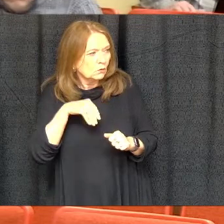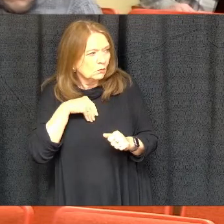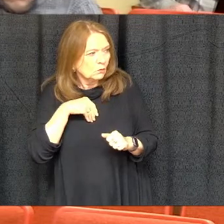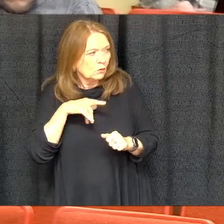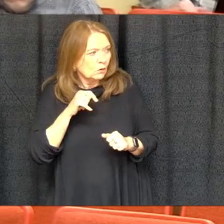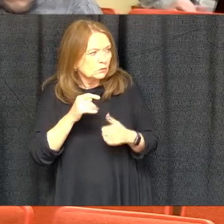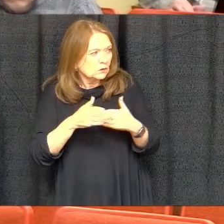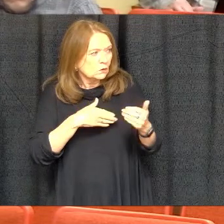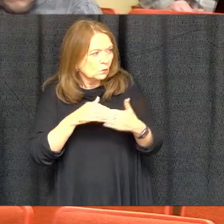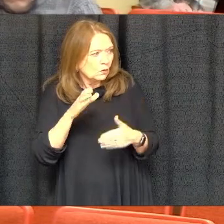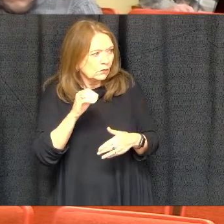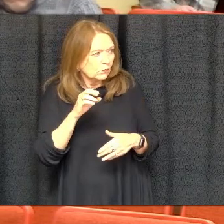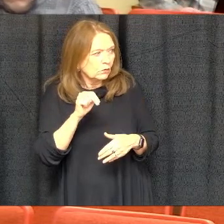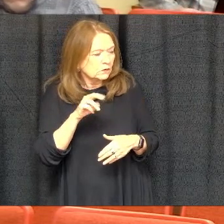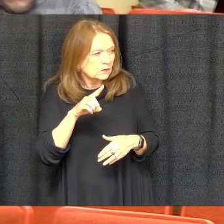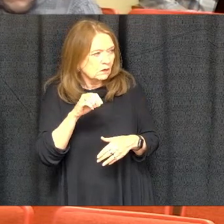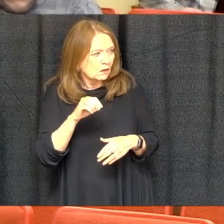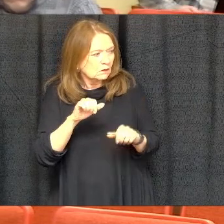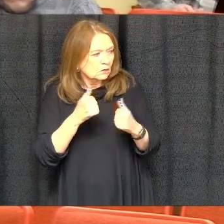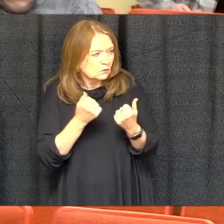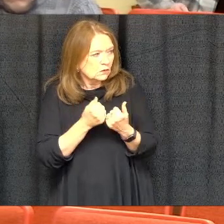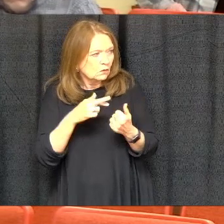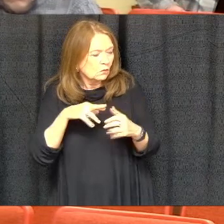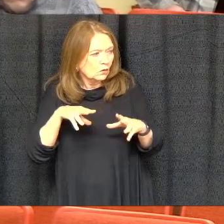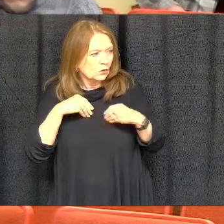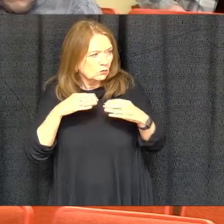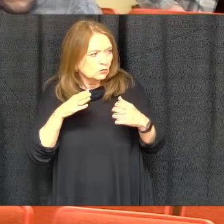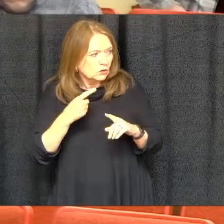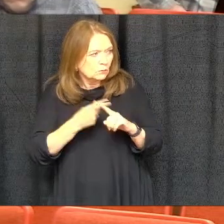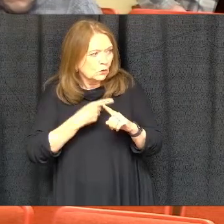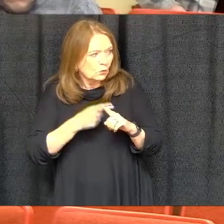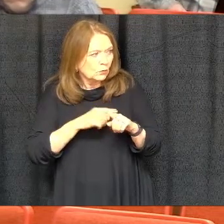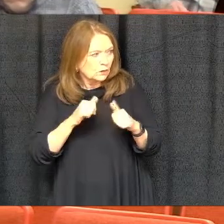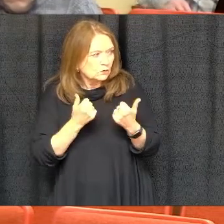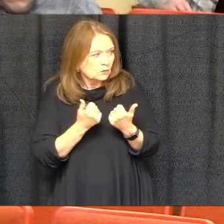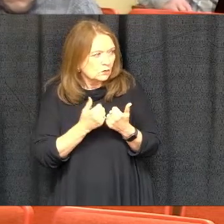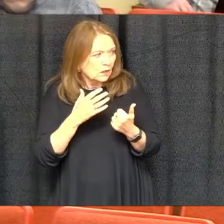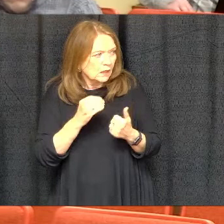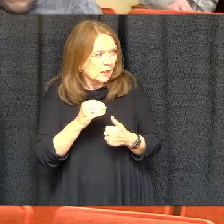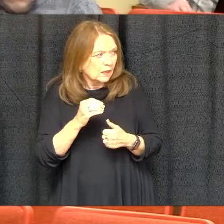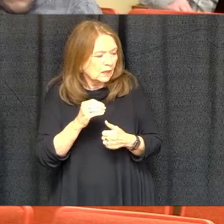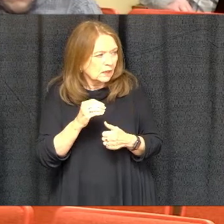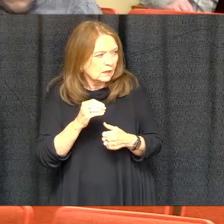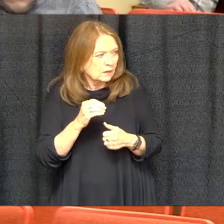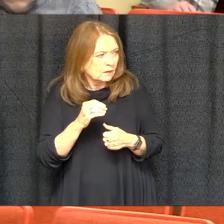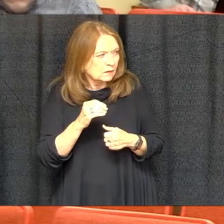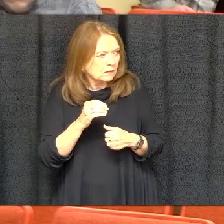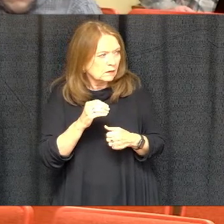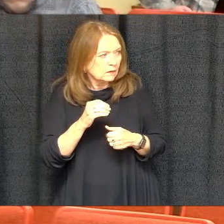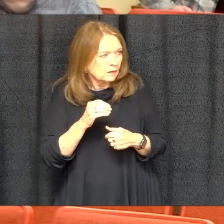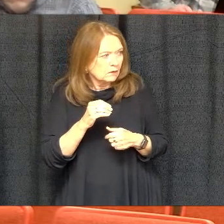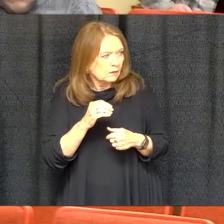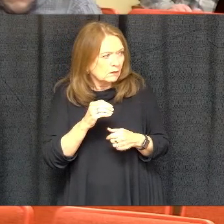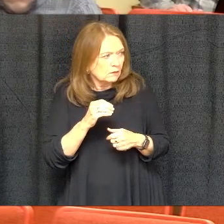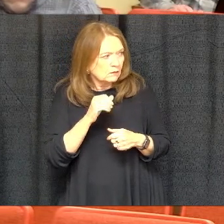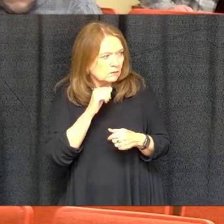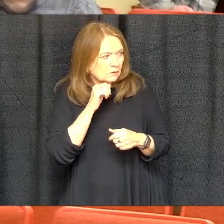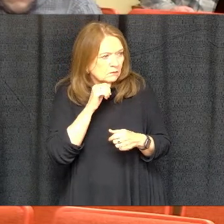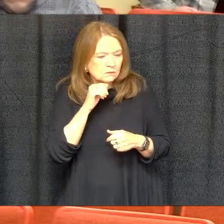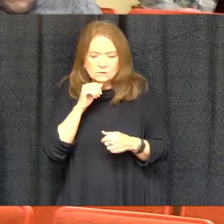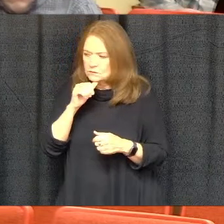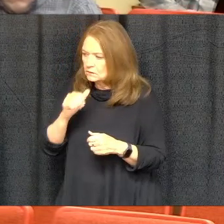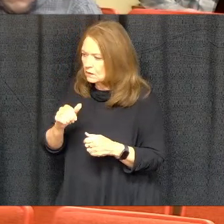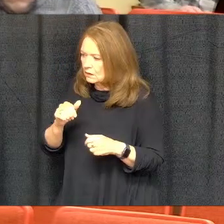condo association or an ownership or a rental situation. And the city's Airbnb ordinance as well does not take ownership into